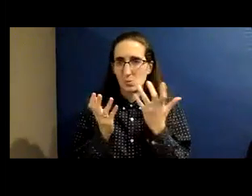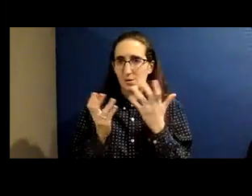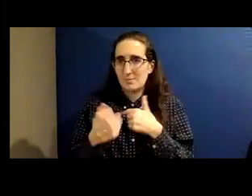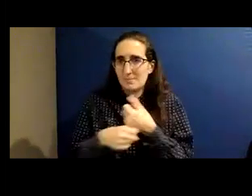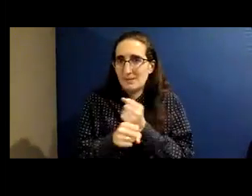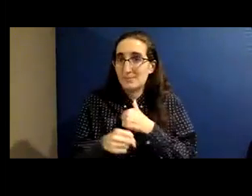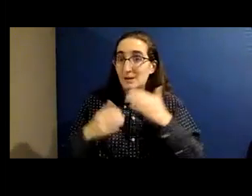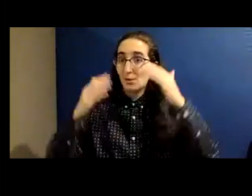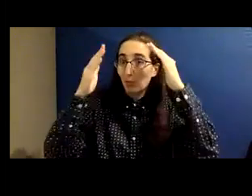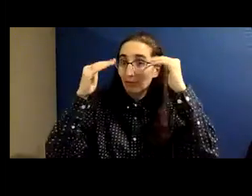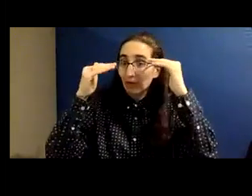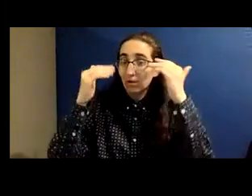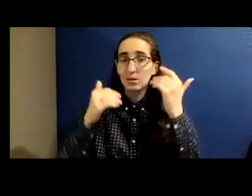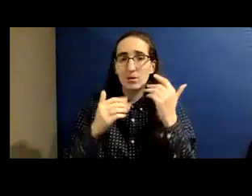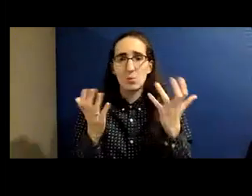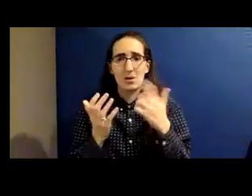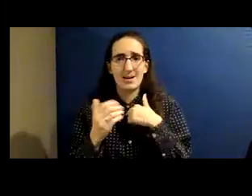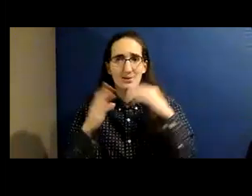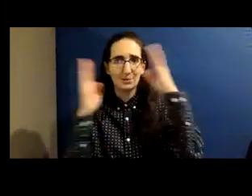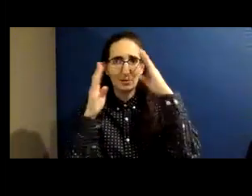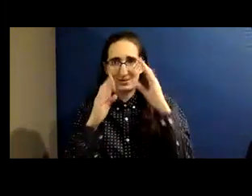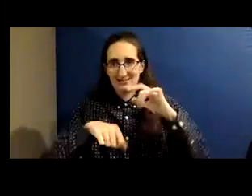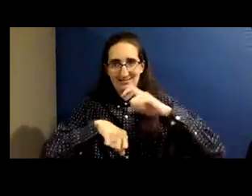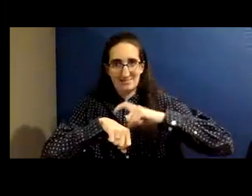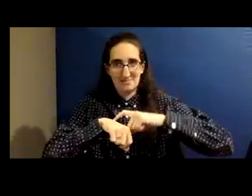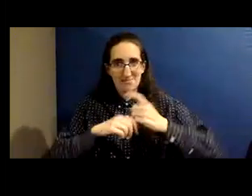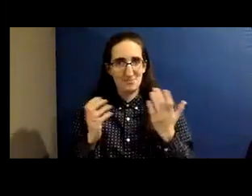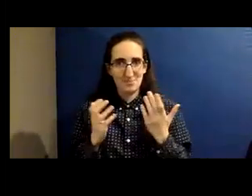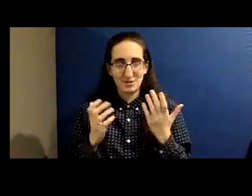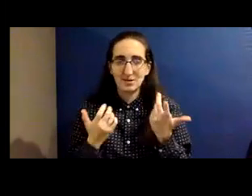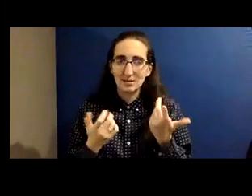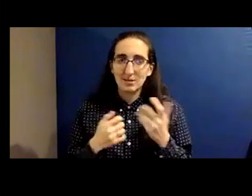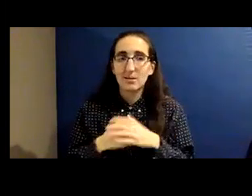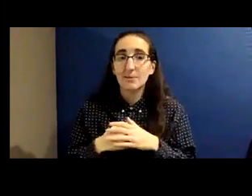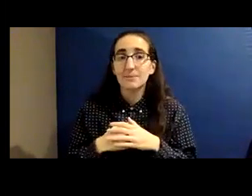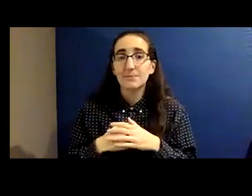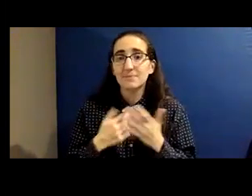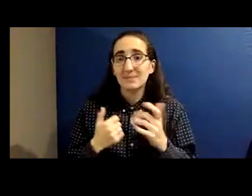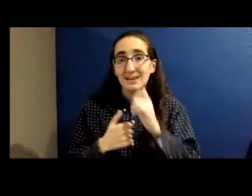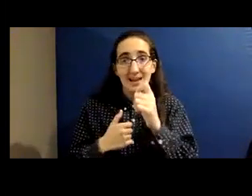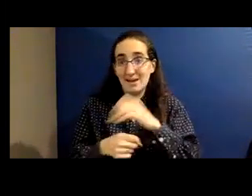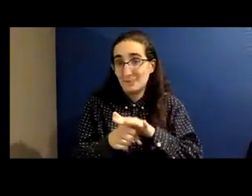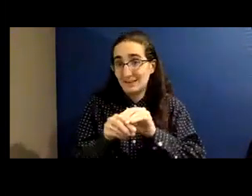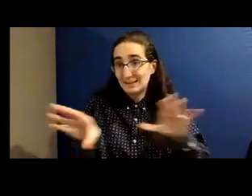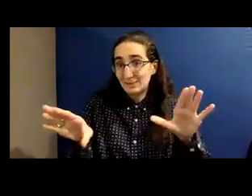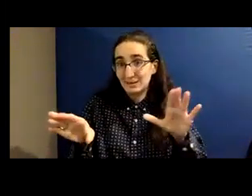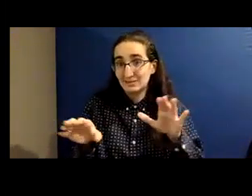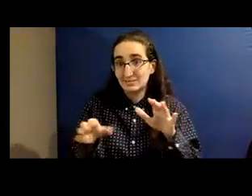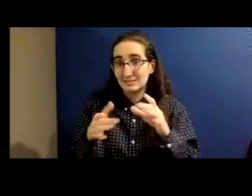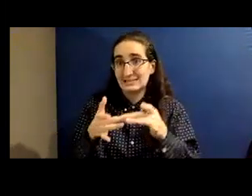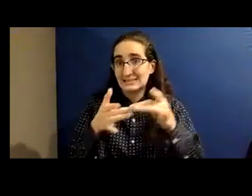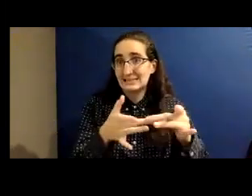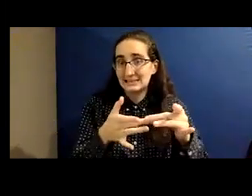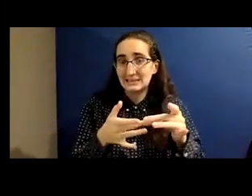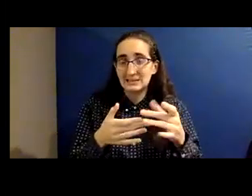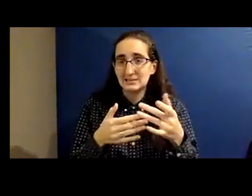me hopeful, and what I was worried about at that time was not the pandemic that was going to lead us to